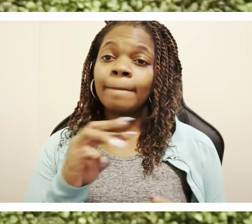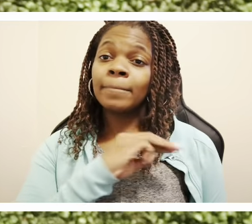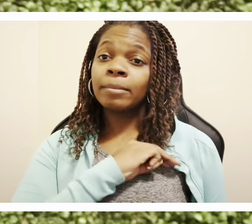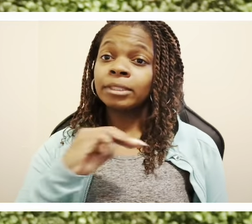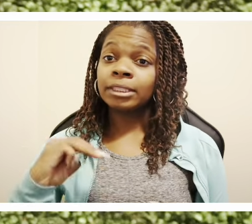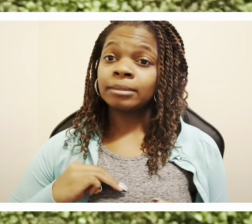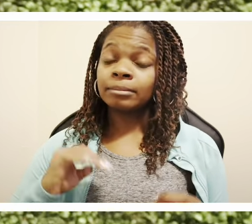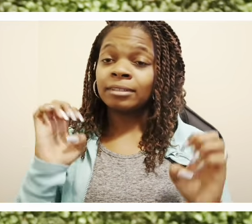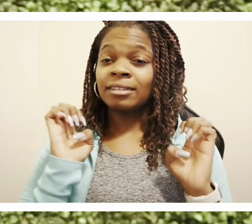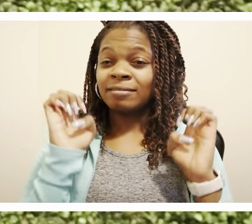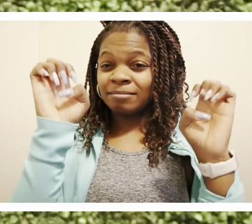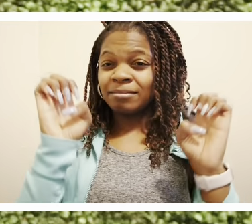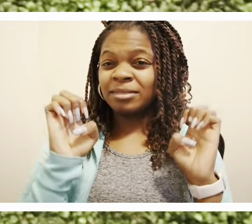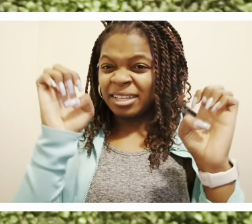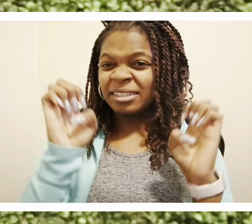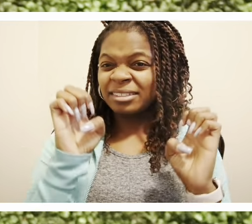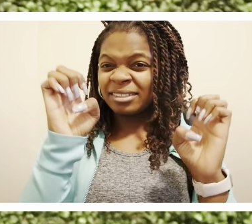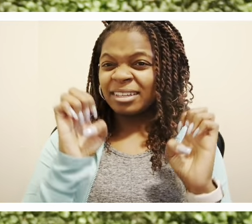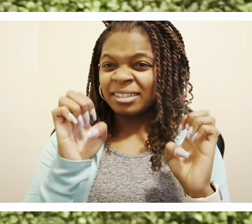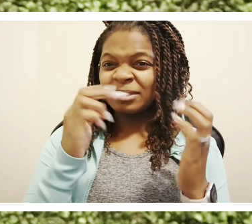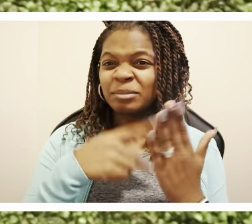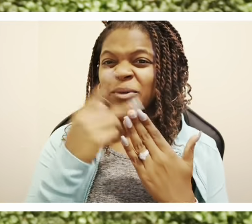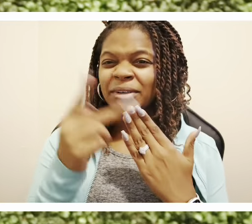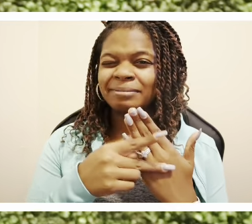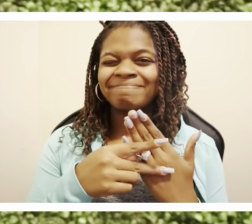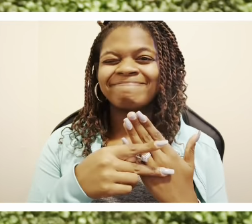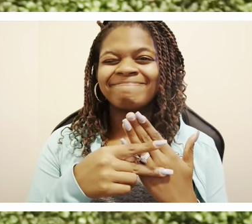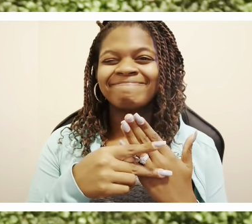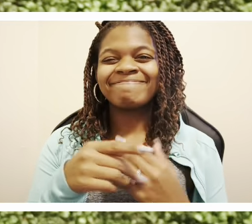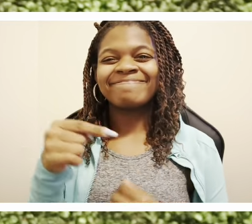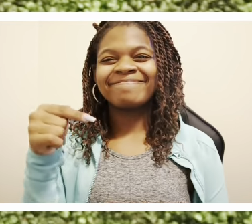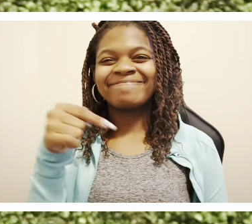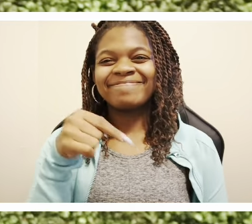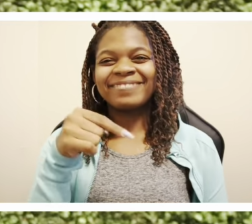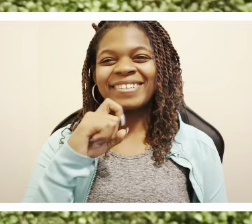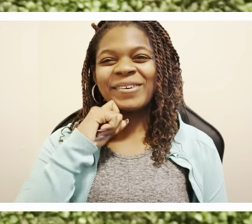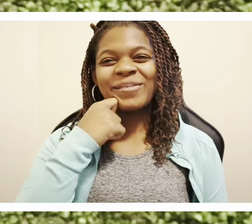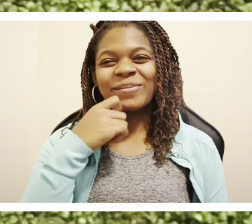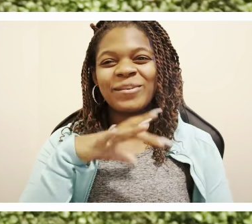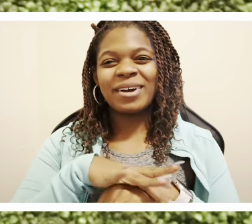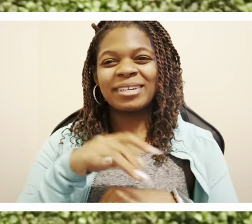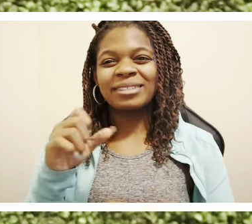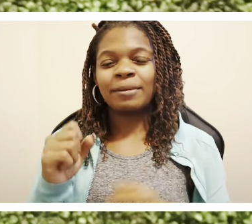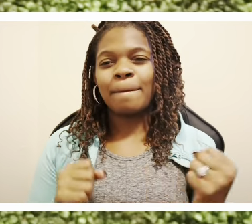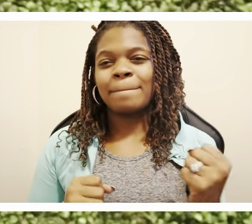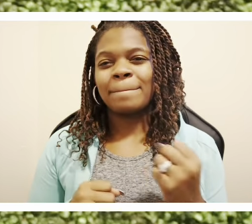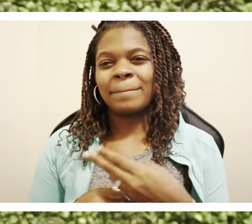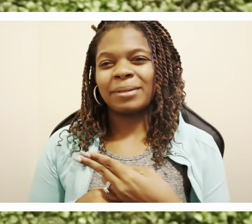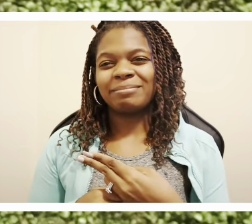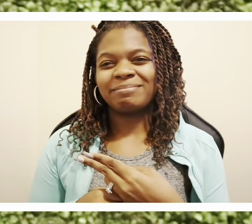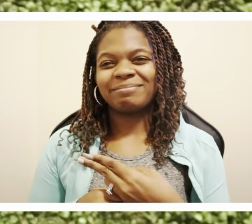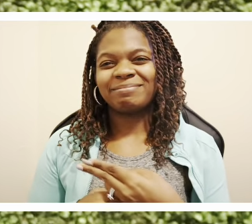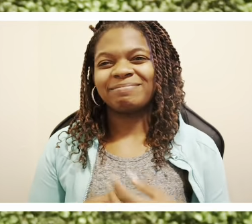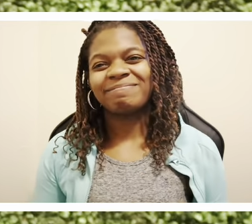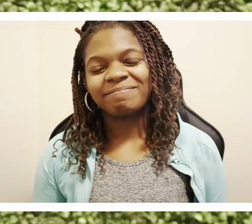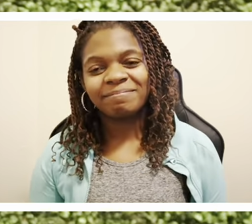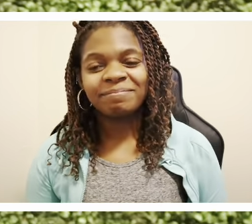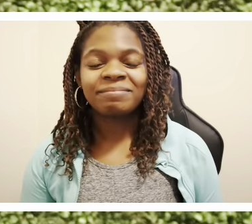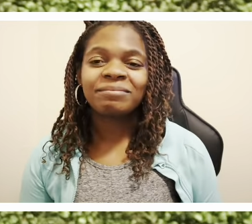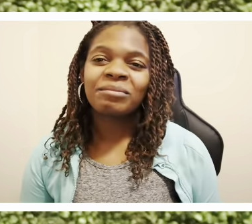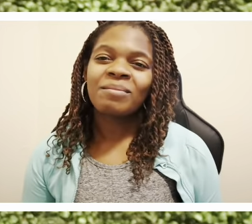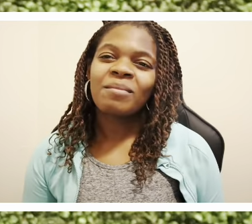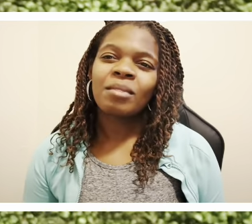guided programs, the Apple Watch is going to have to take the win for that one. Also, when it